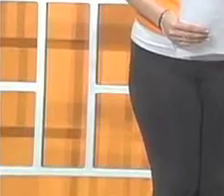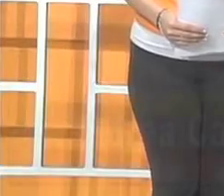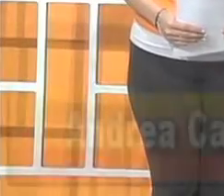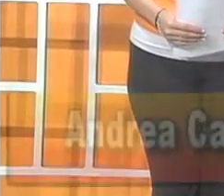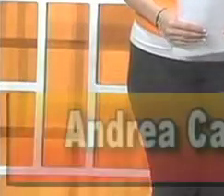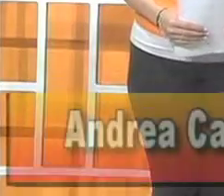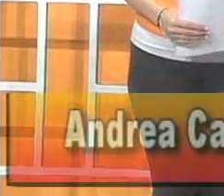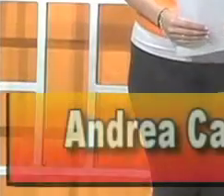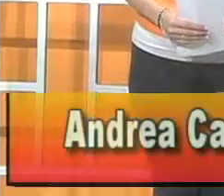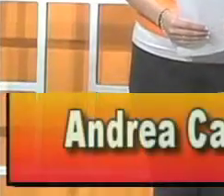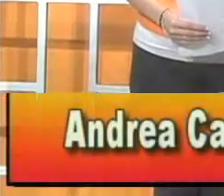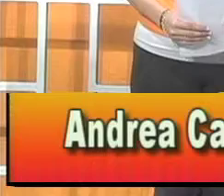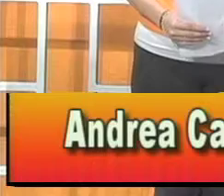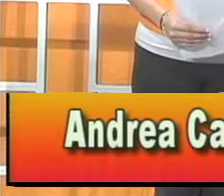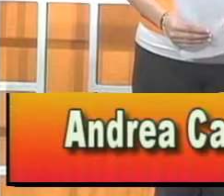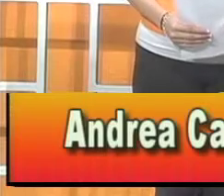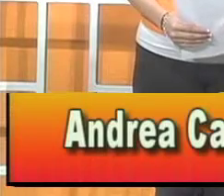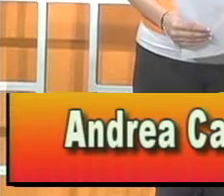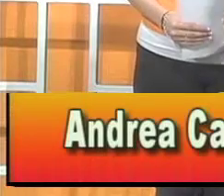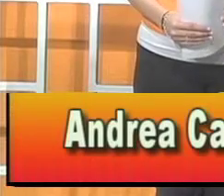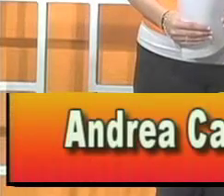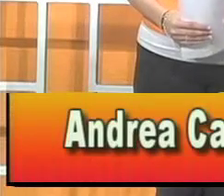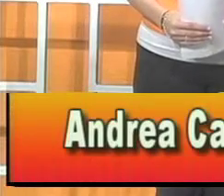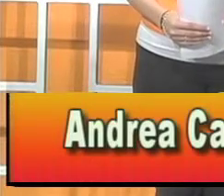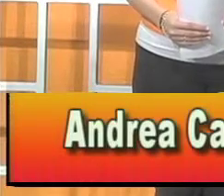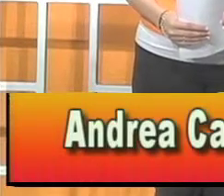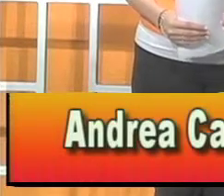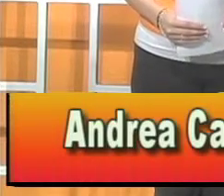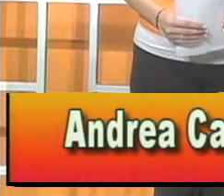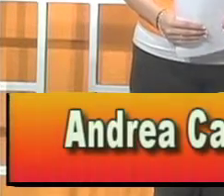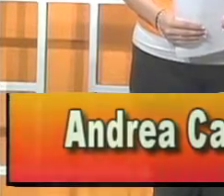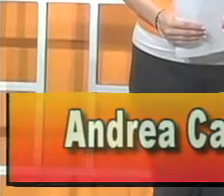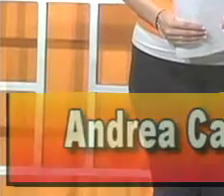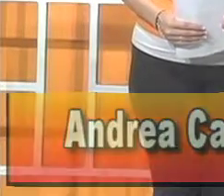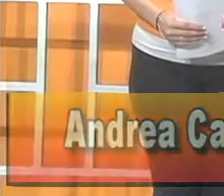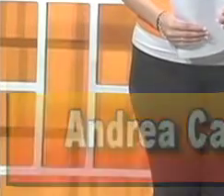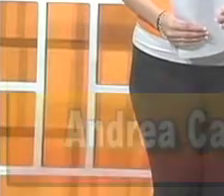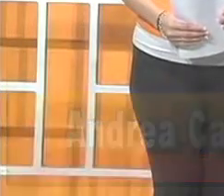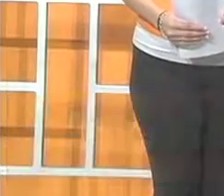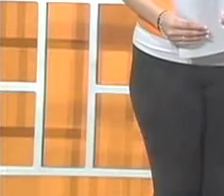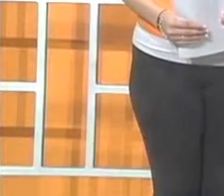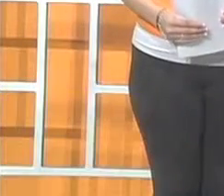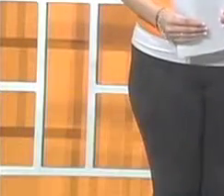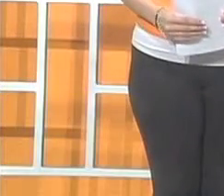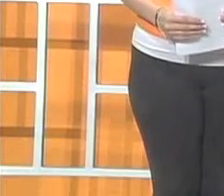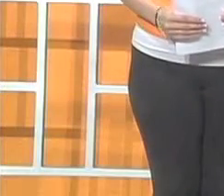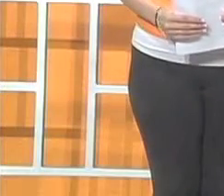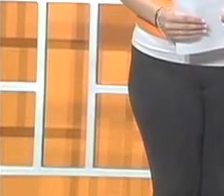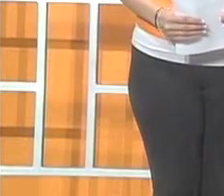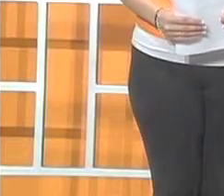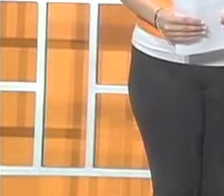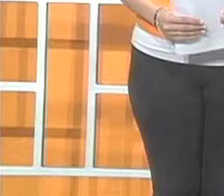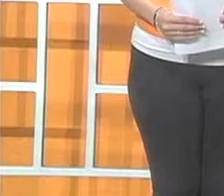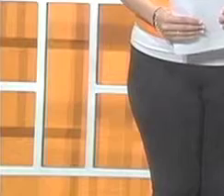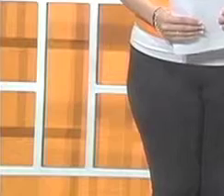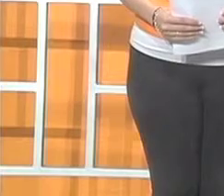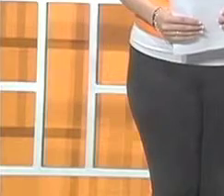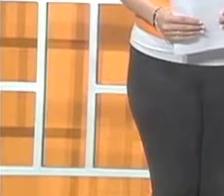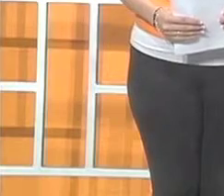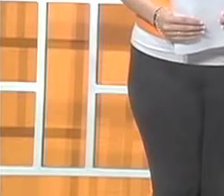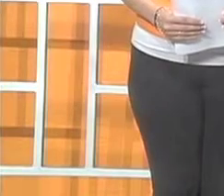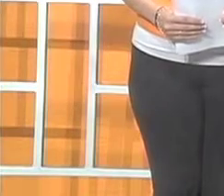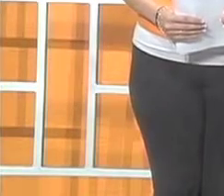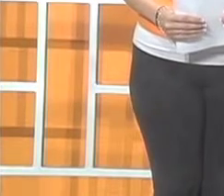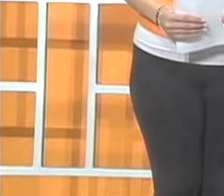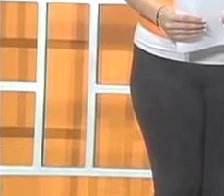Good morning, Braves. I'm Andrea Carena, and welcome to BBC Sports Friday. Come out and support the baseball team as they play for the district championship today at